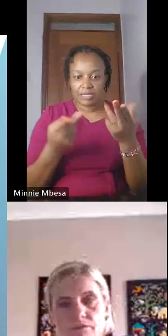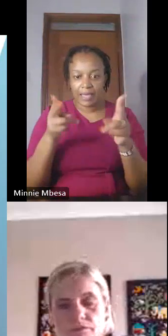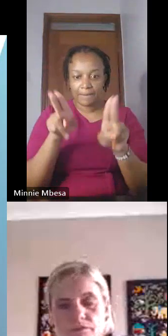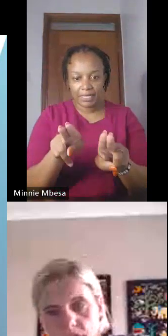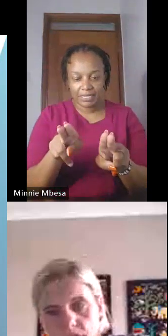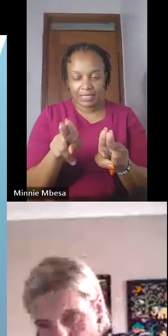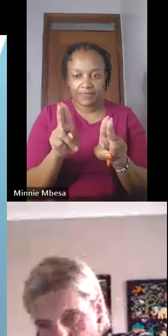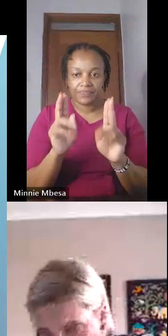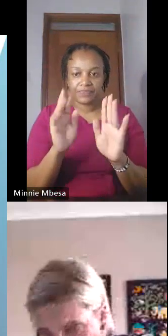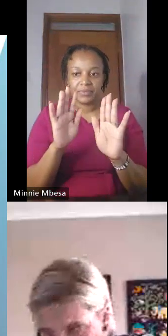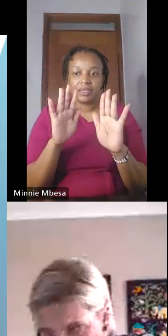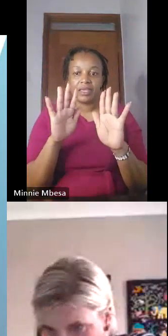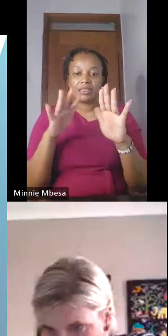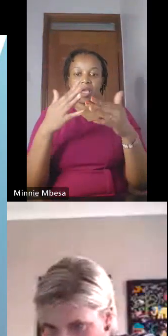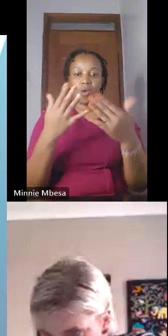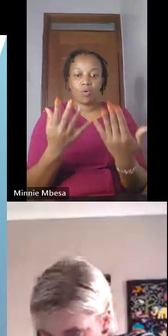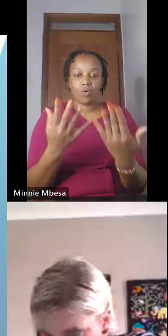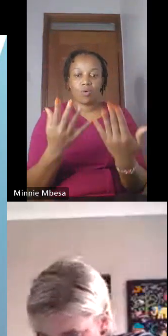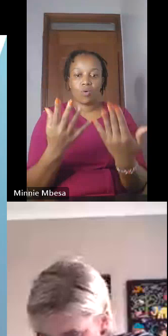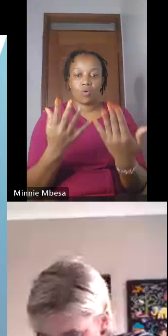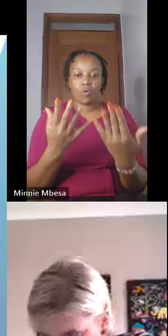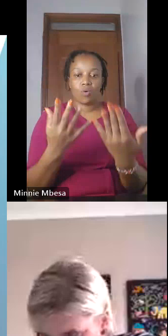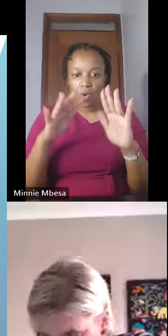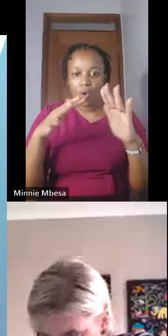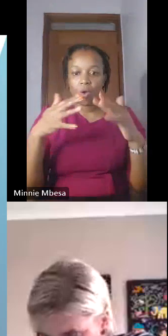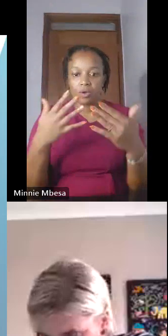for how long? I mean, how many years does this scholarship